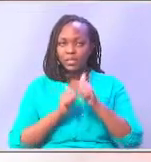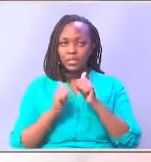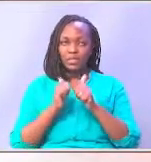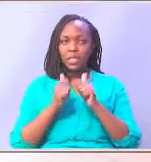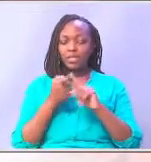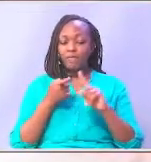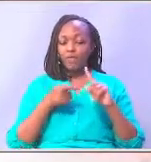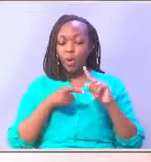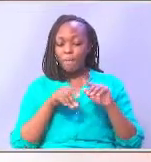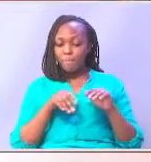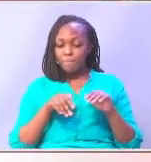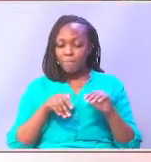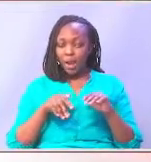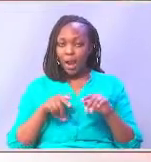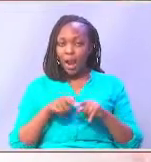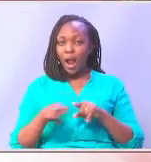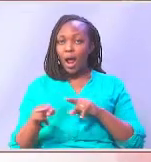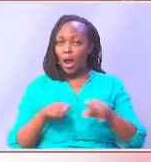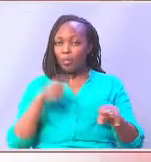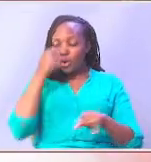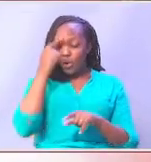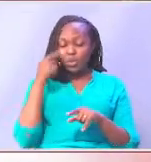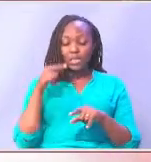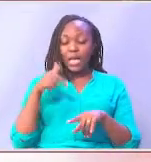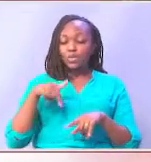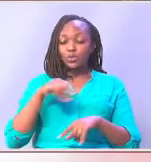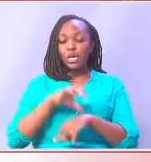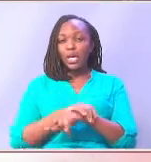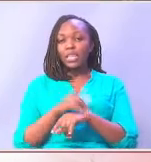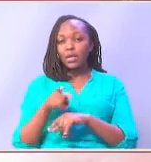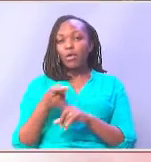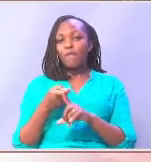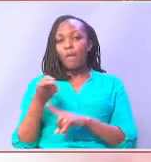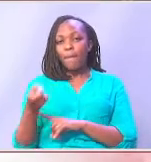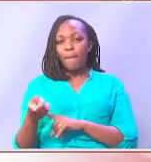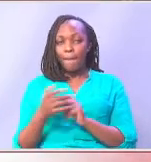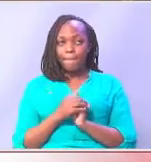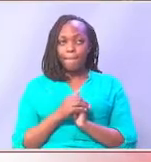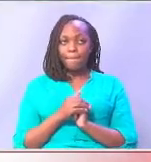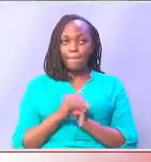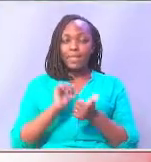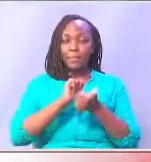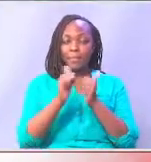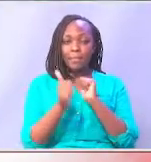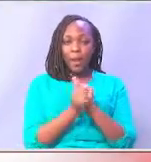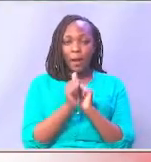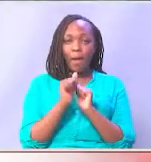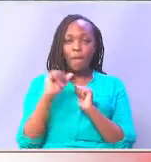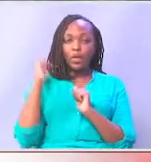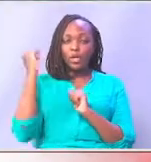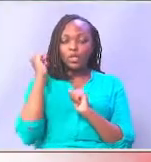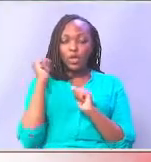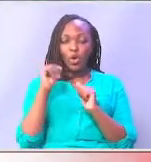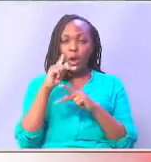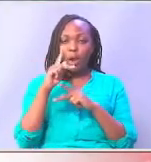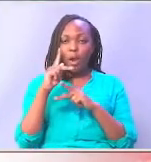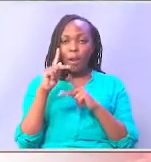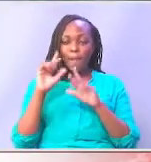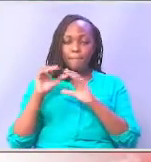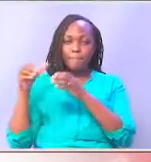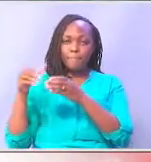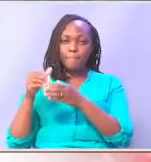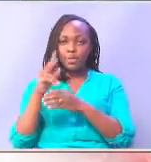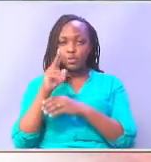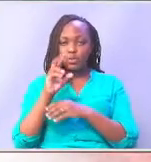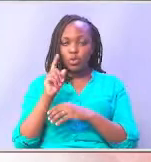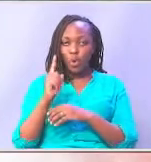because that's where we get it wrong. The application of Political Parties Amendment Bill 2021 in the August general election could